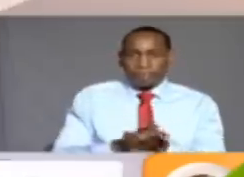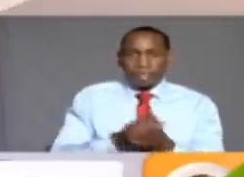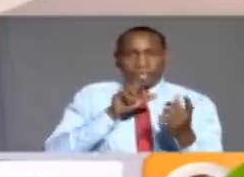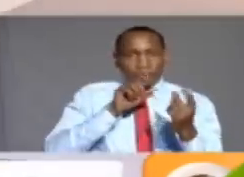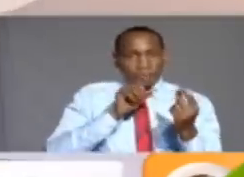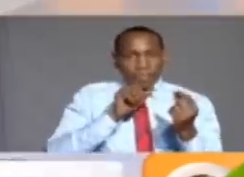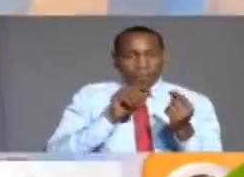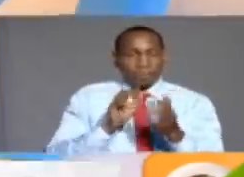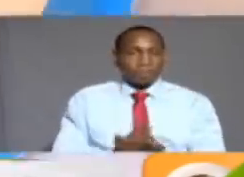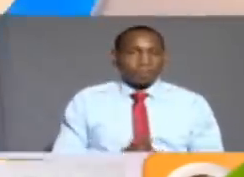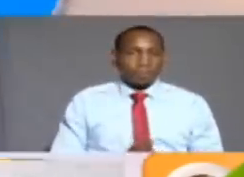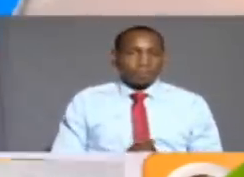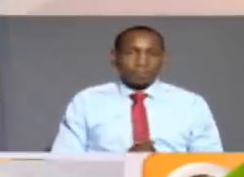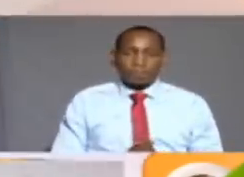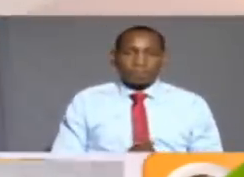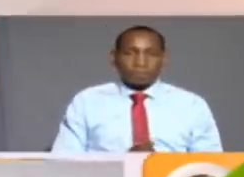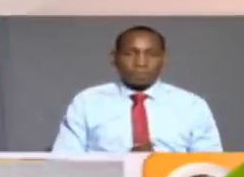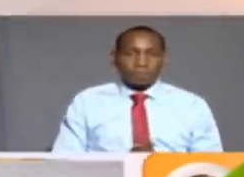Twitter.